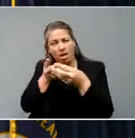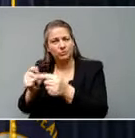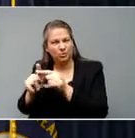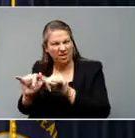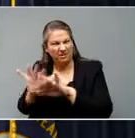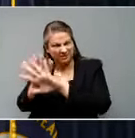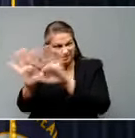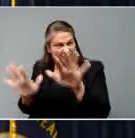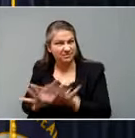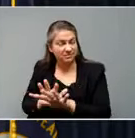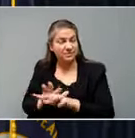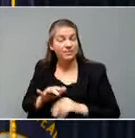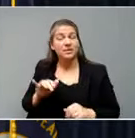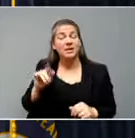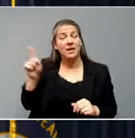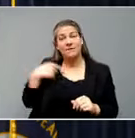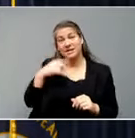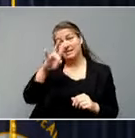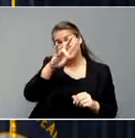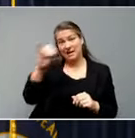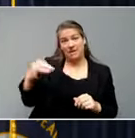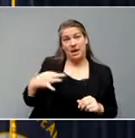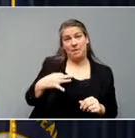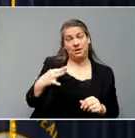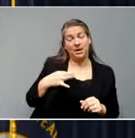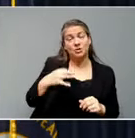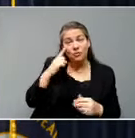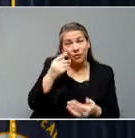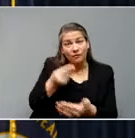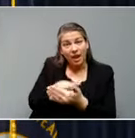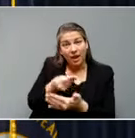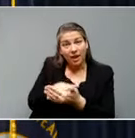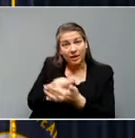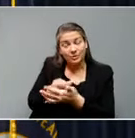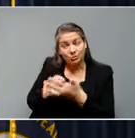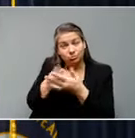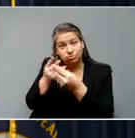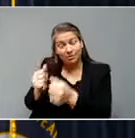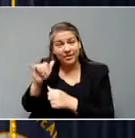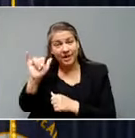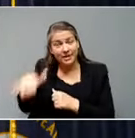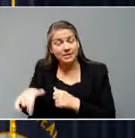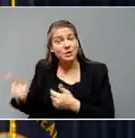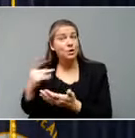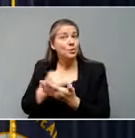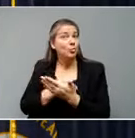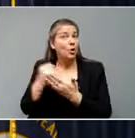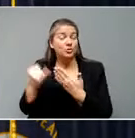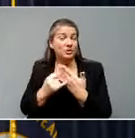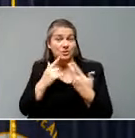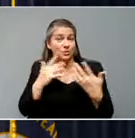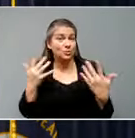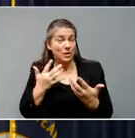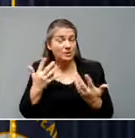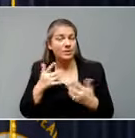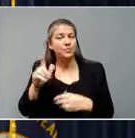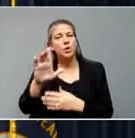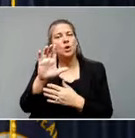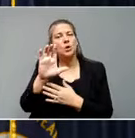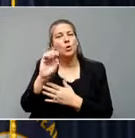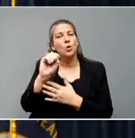70 applications for funding, and the projects selected include Cold Storage,